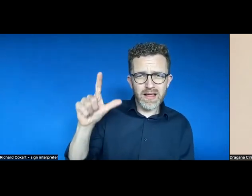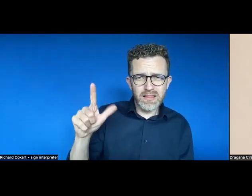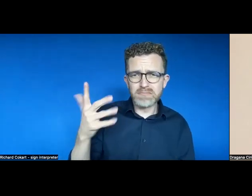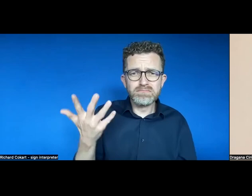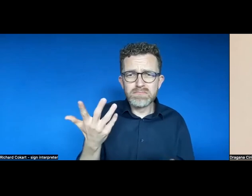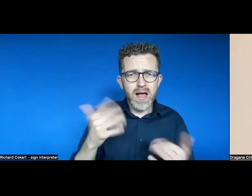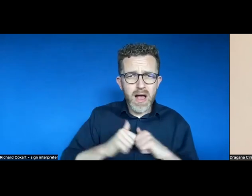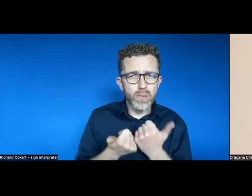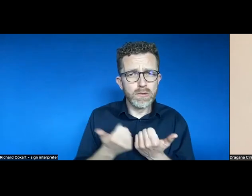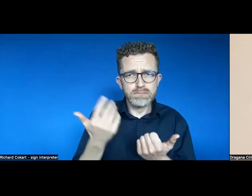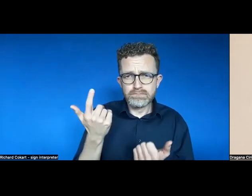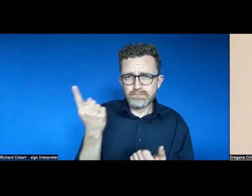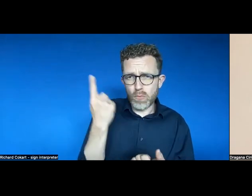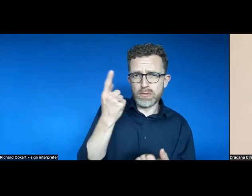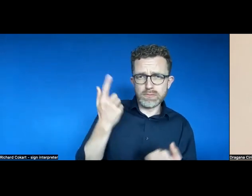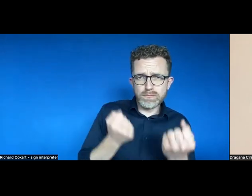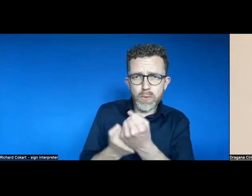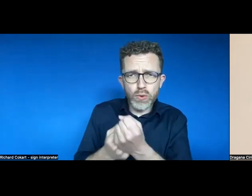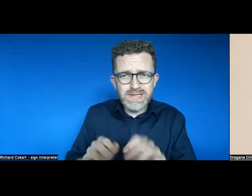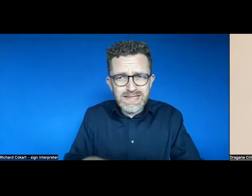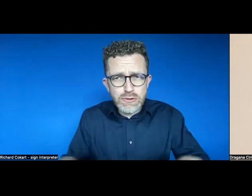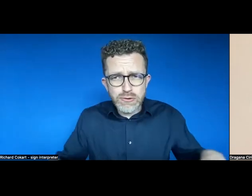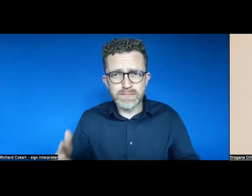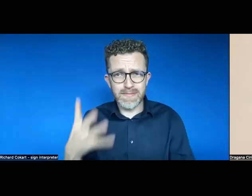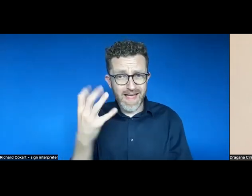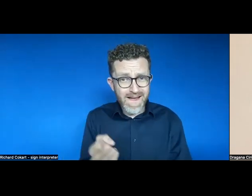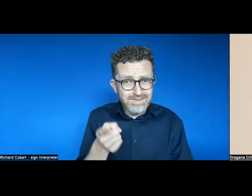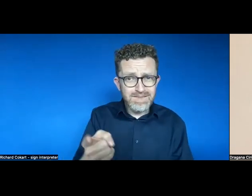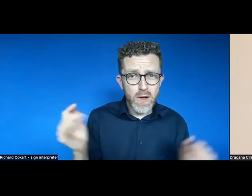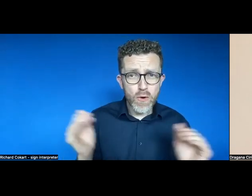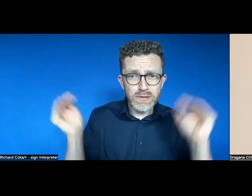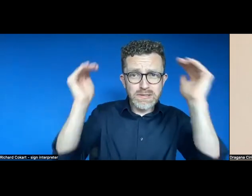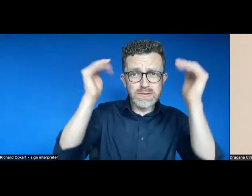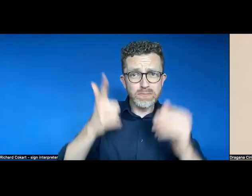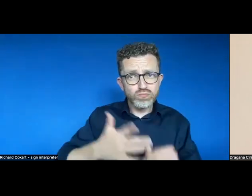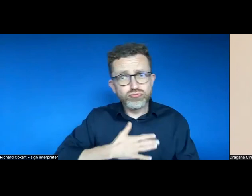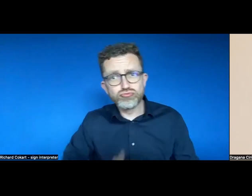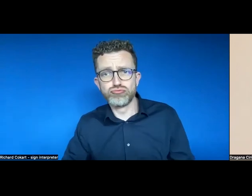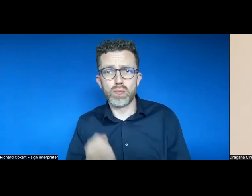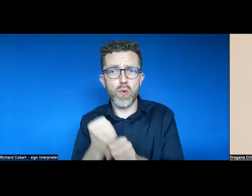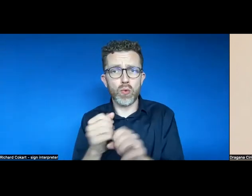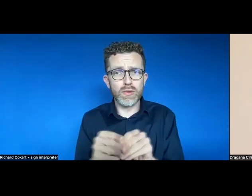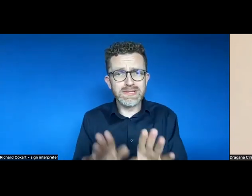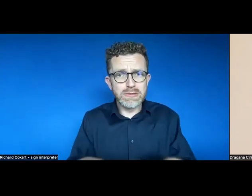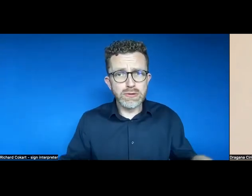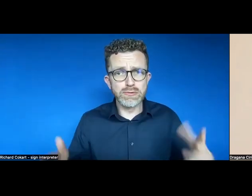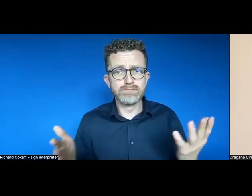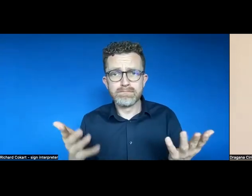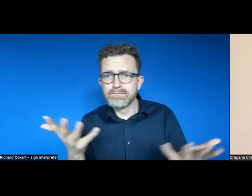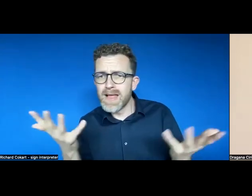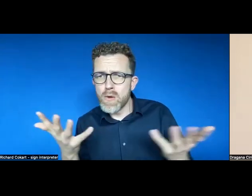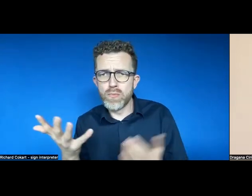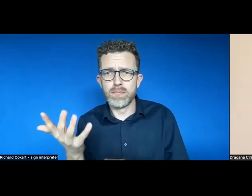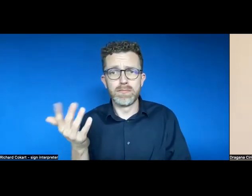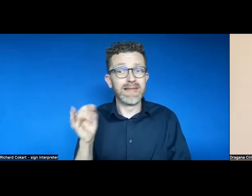If not, I would kindly ask our panelists to maybe give us a quick